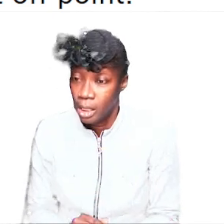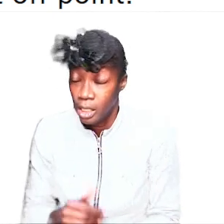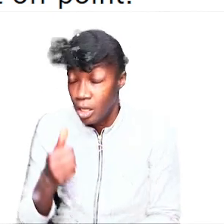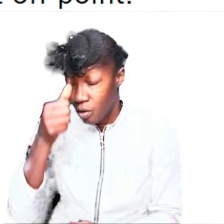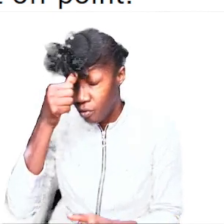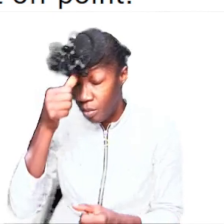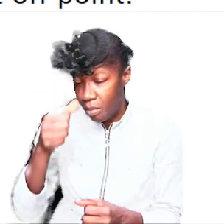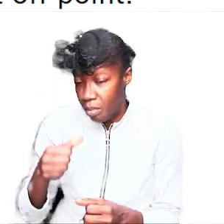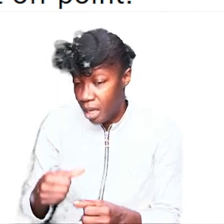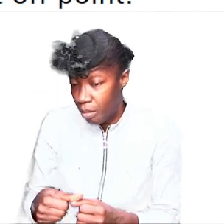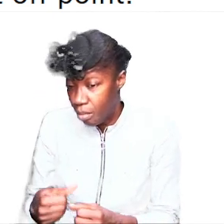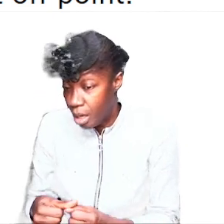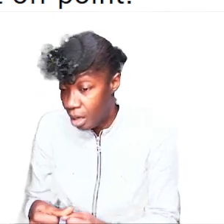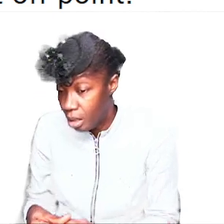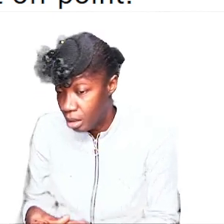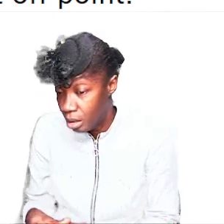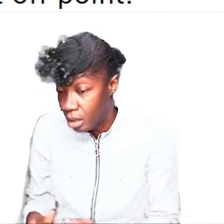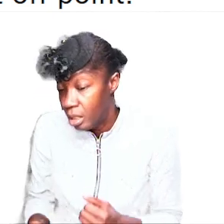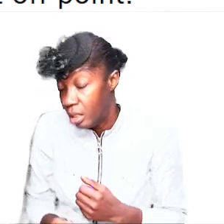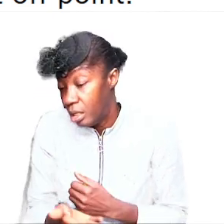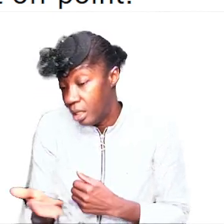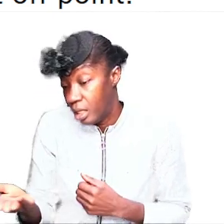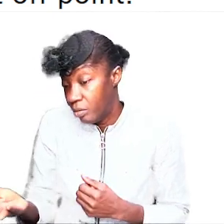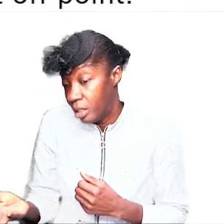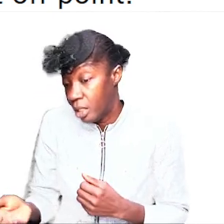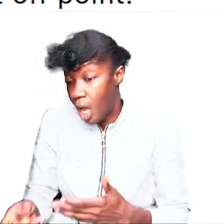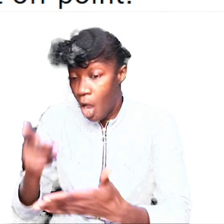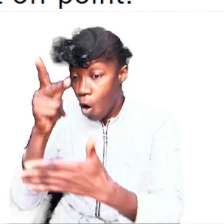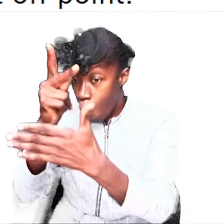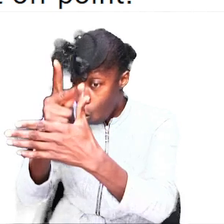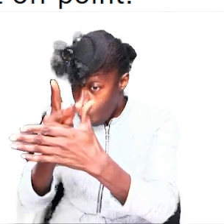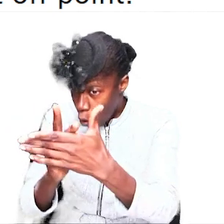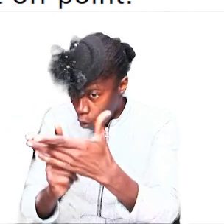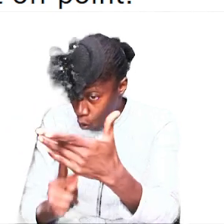remember, there is a cutoff point.